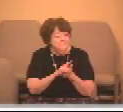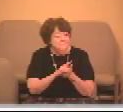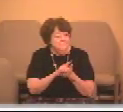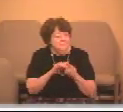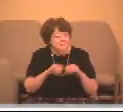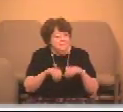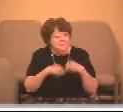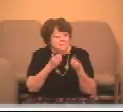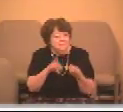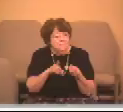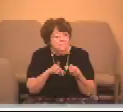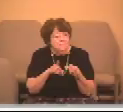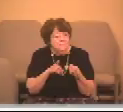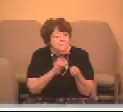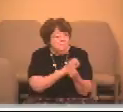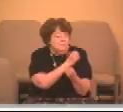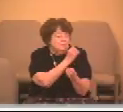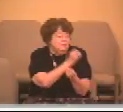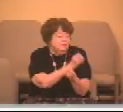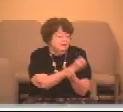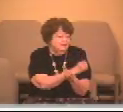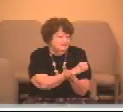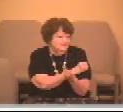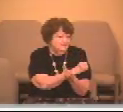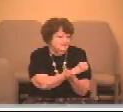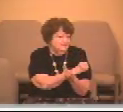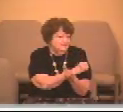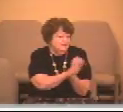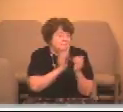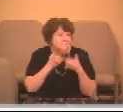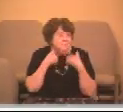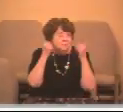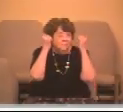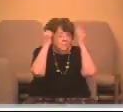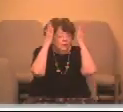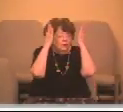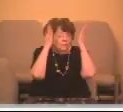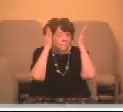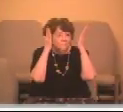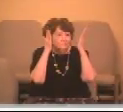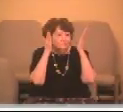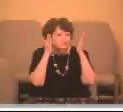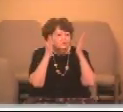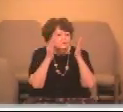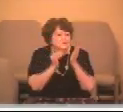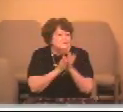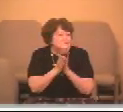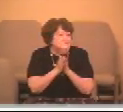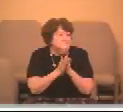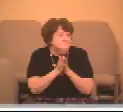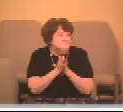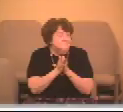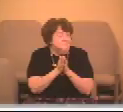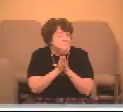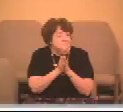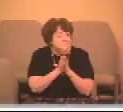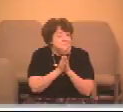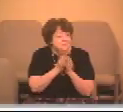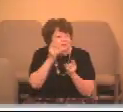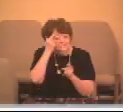joyful in hope, faithful in affliction, patient in affliction, and faithful in prayer. So think about this with